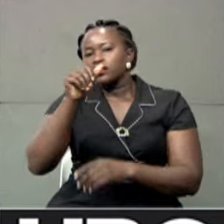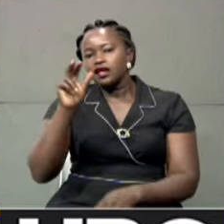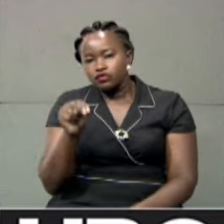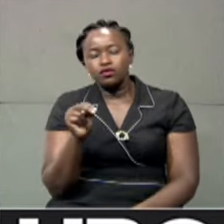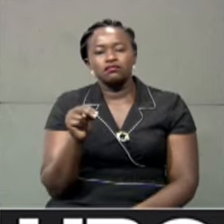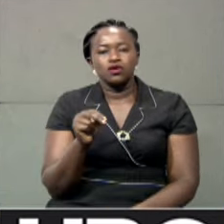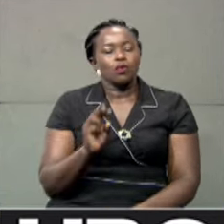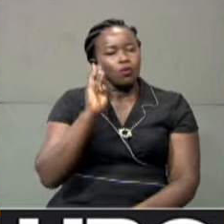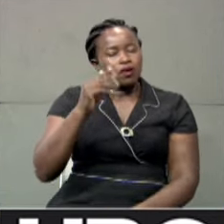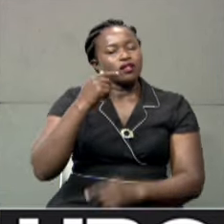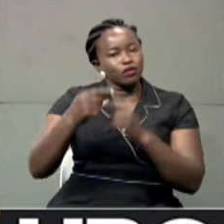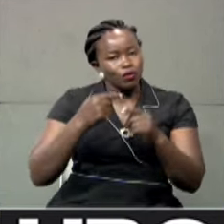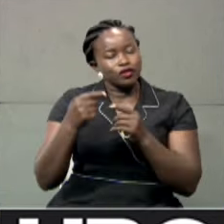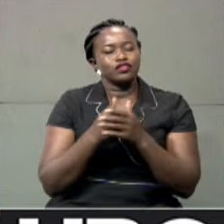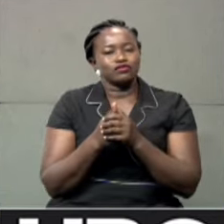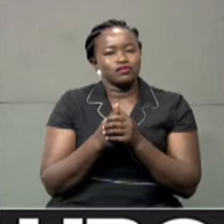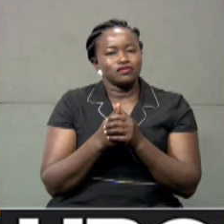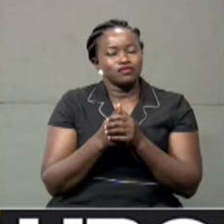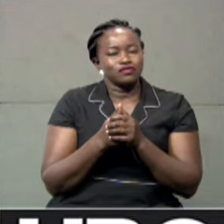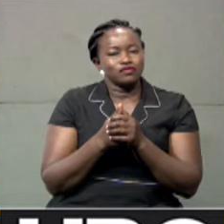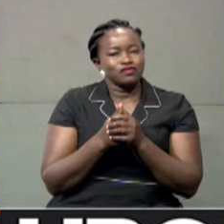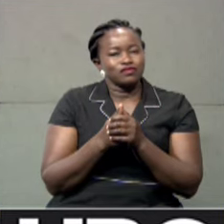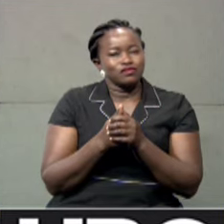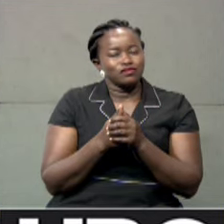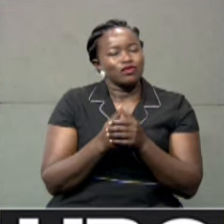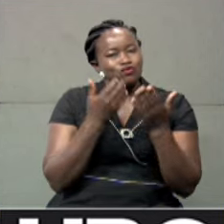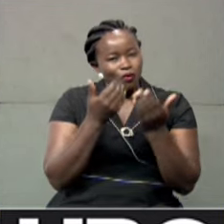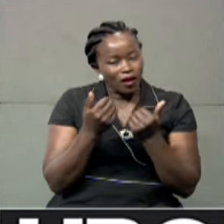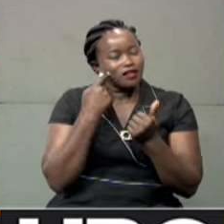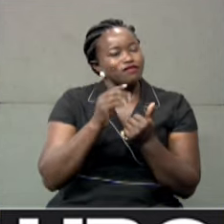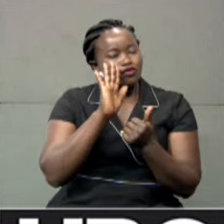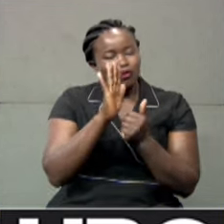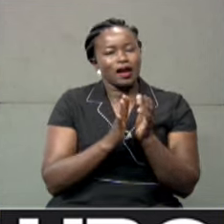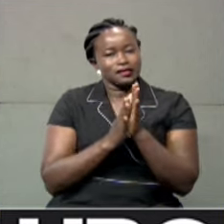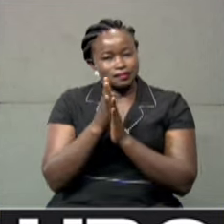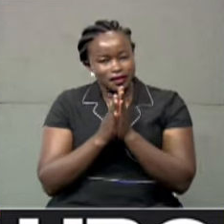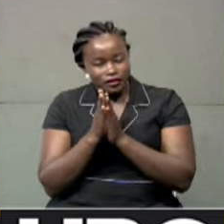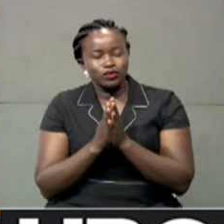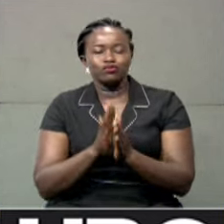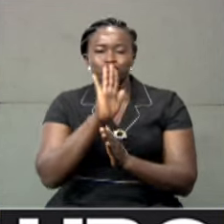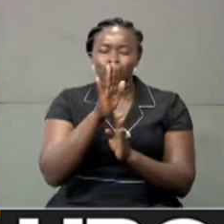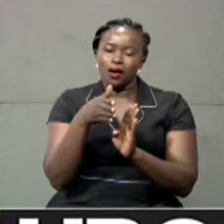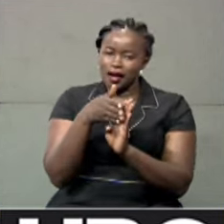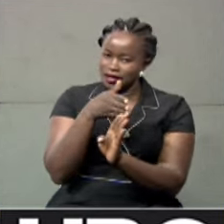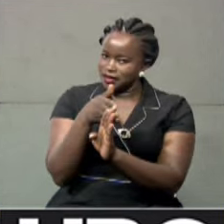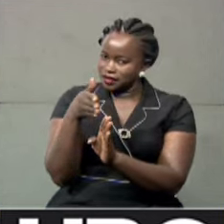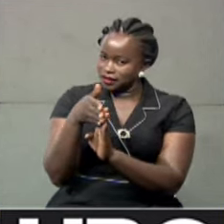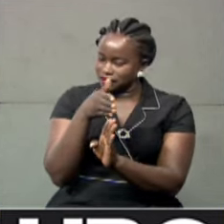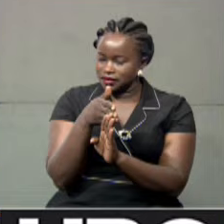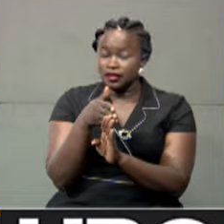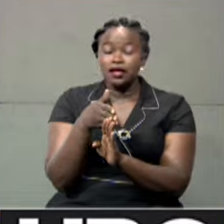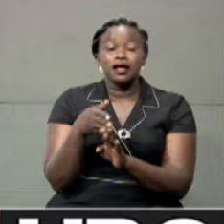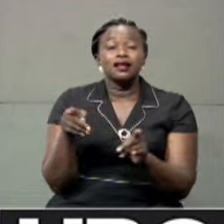to count on you, on your inspirational and guidance, which at the same